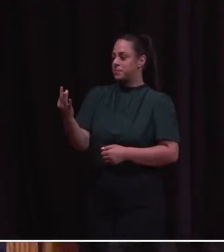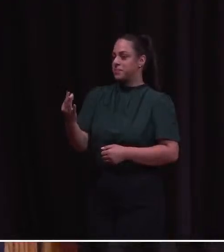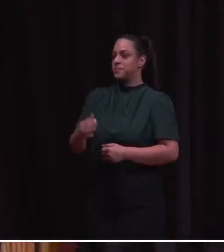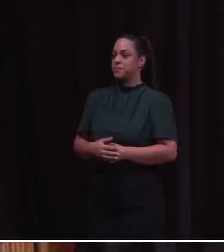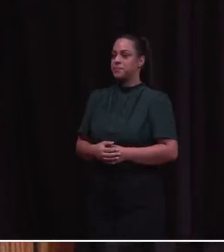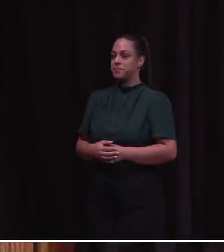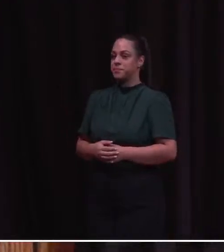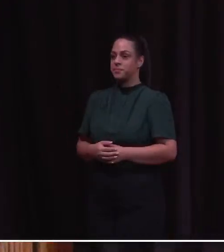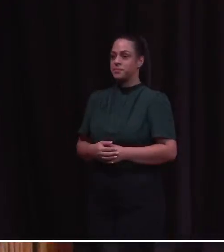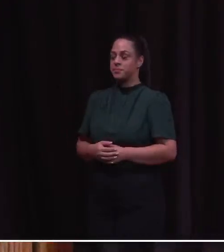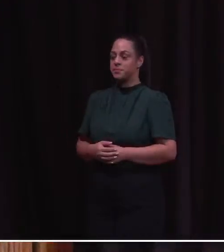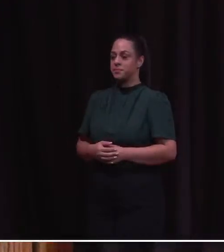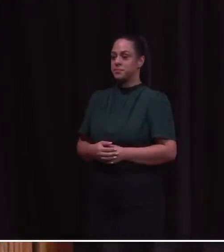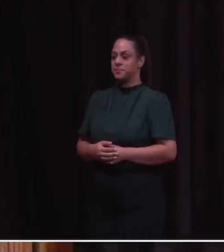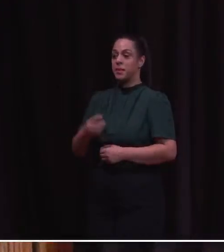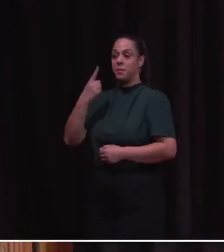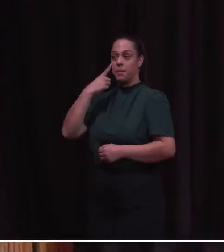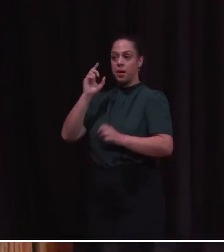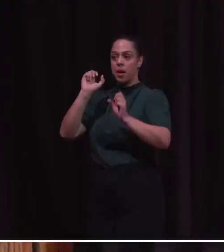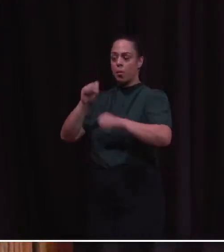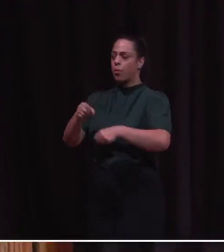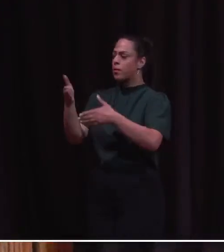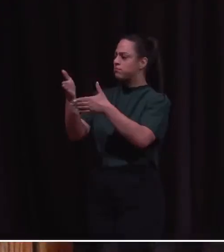to share my work,